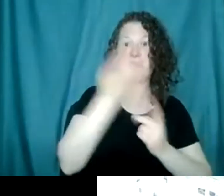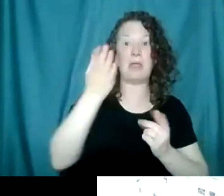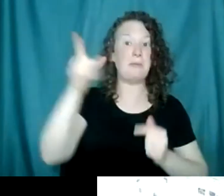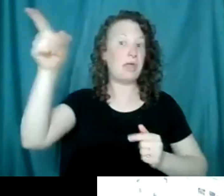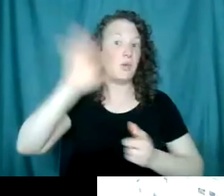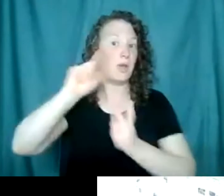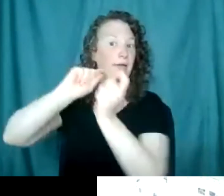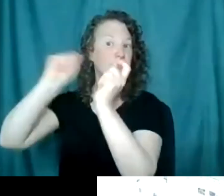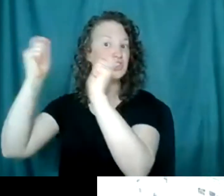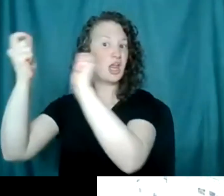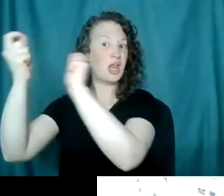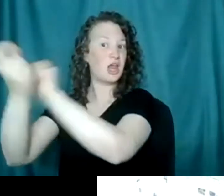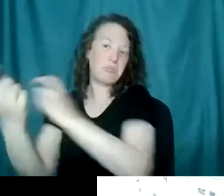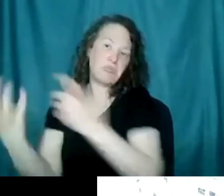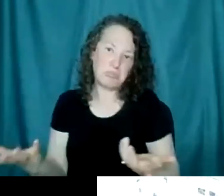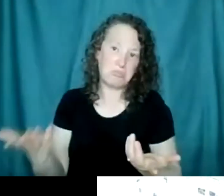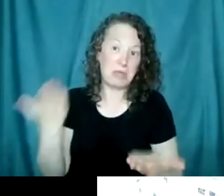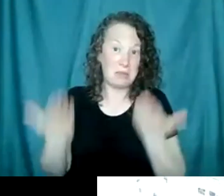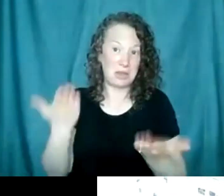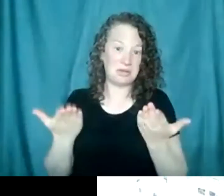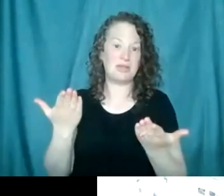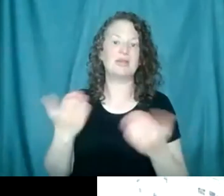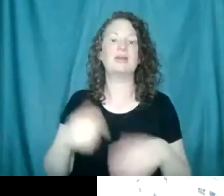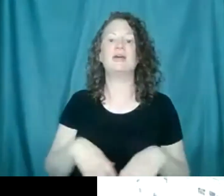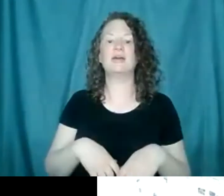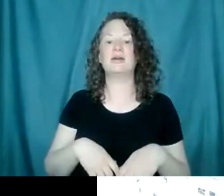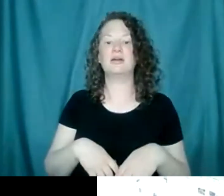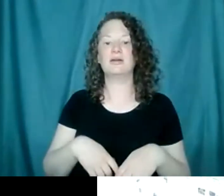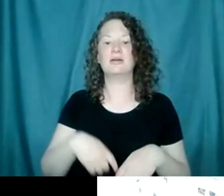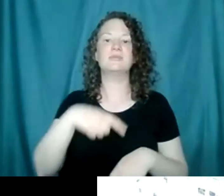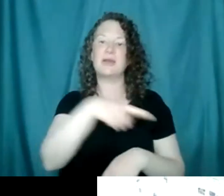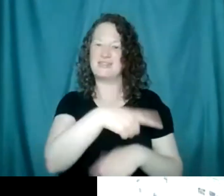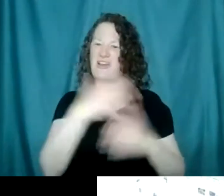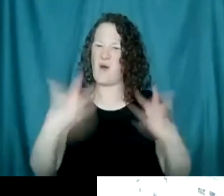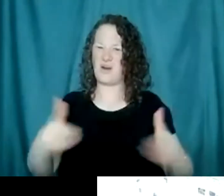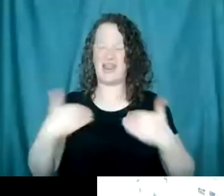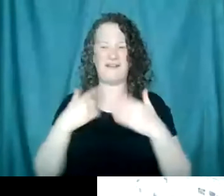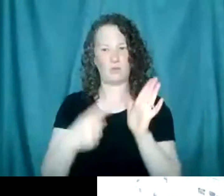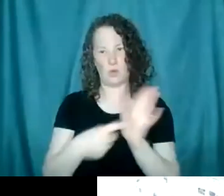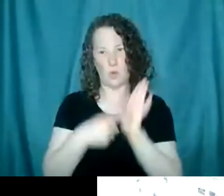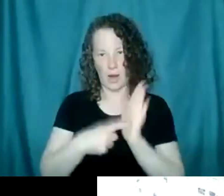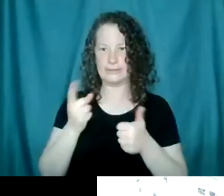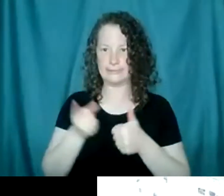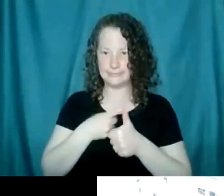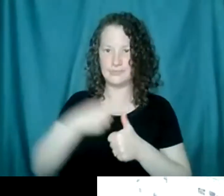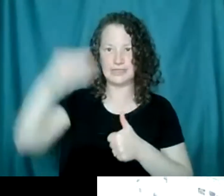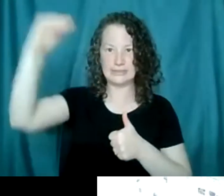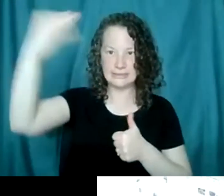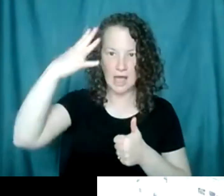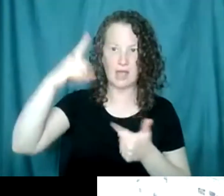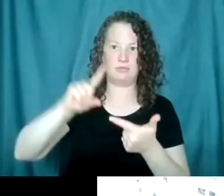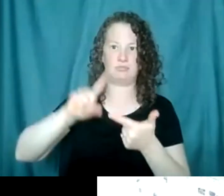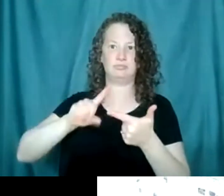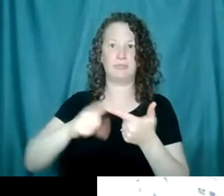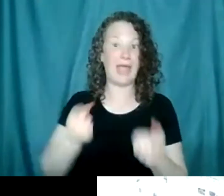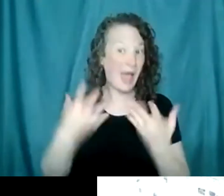but they have their growth requirements currently, where it's like they needed this amount of sunlight at this intensity of